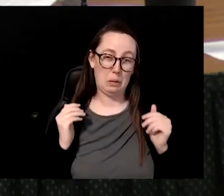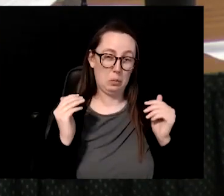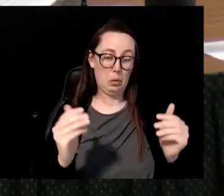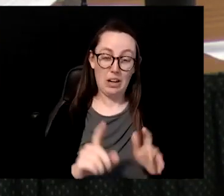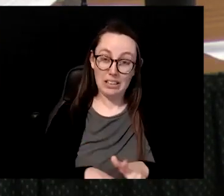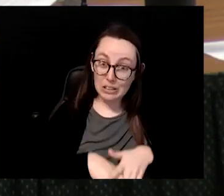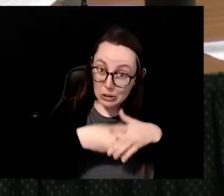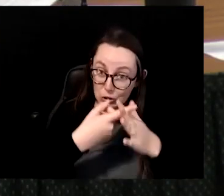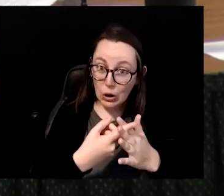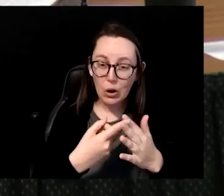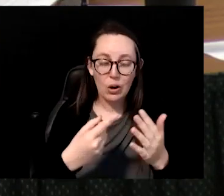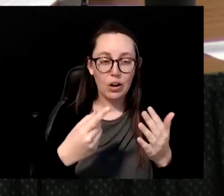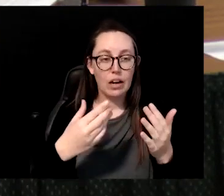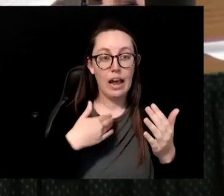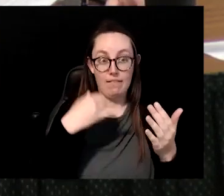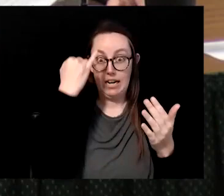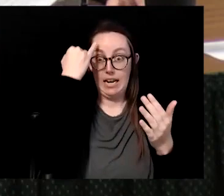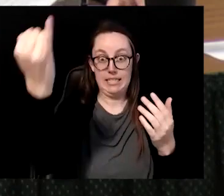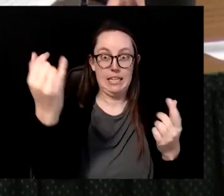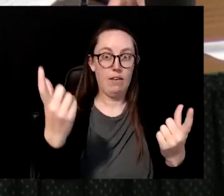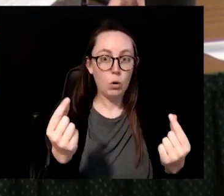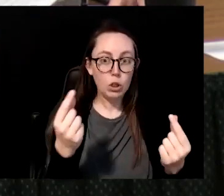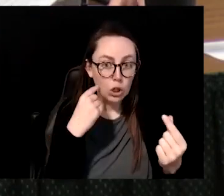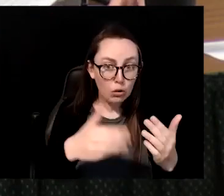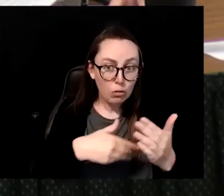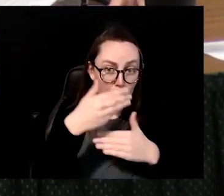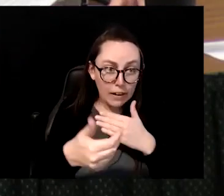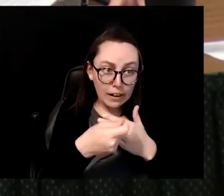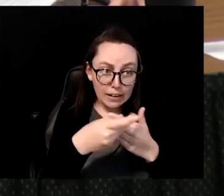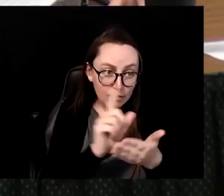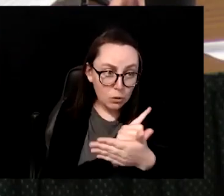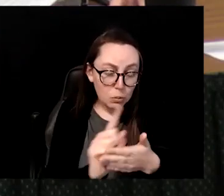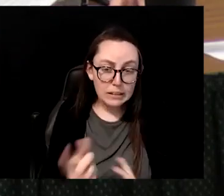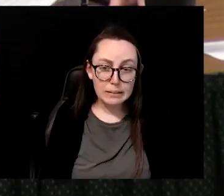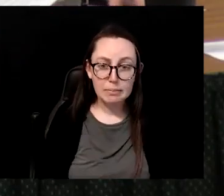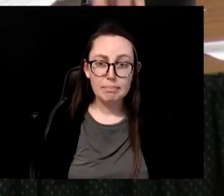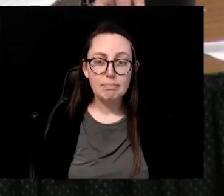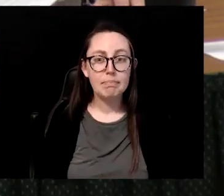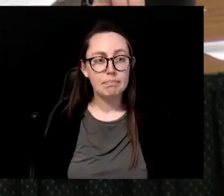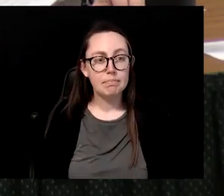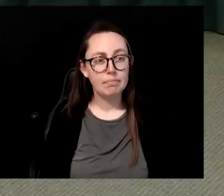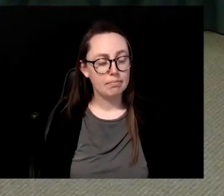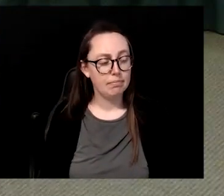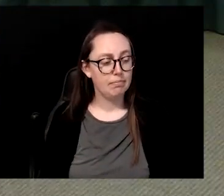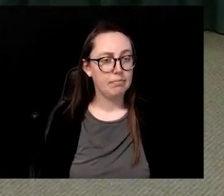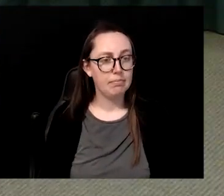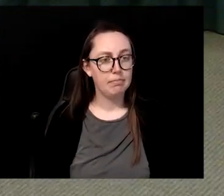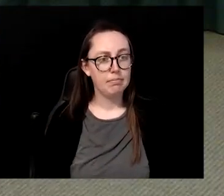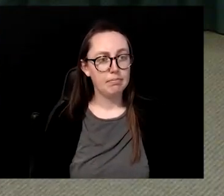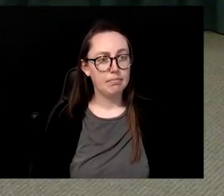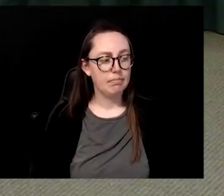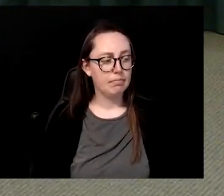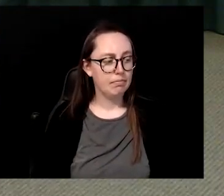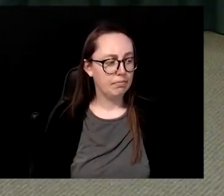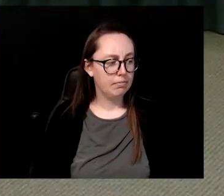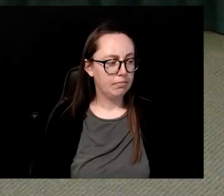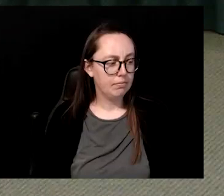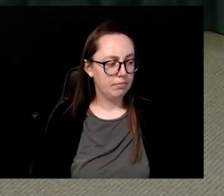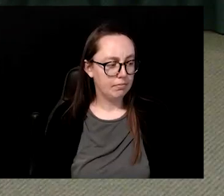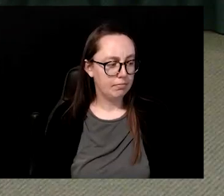moving in the next in the next few weeks um uh